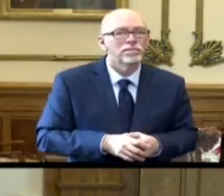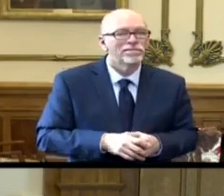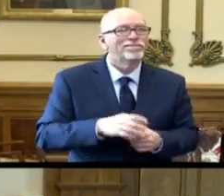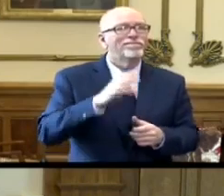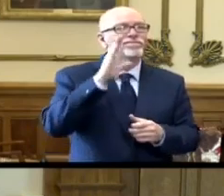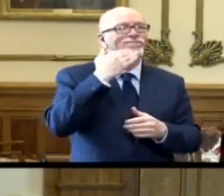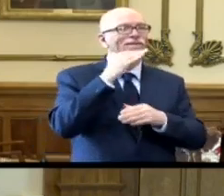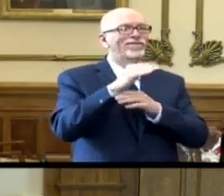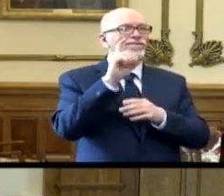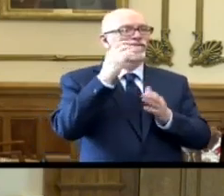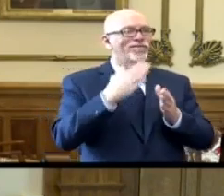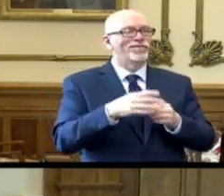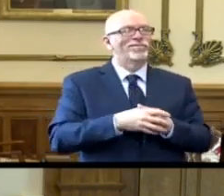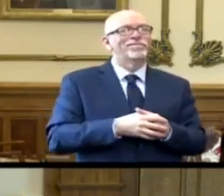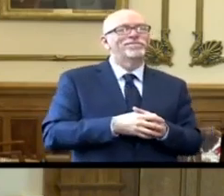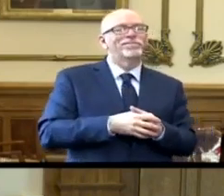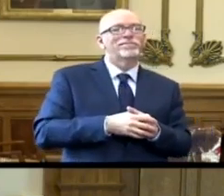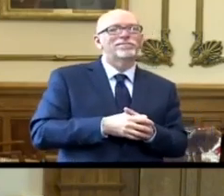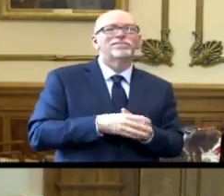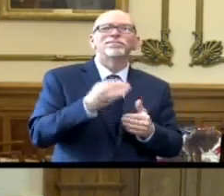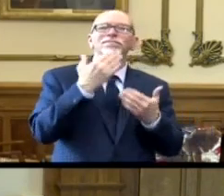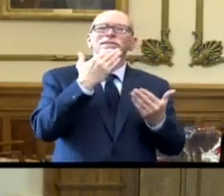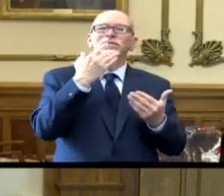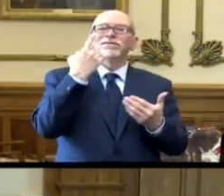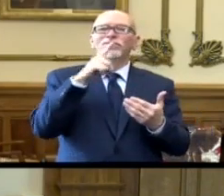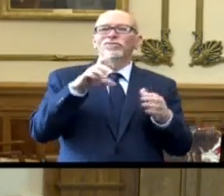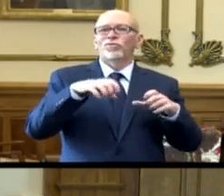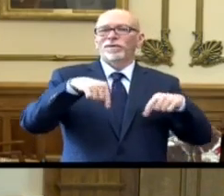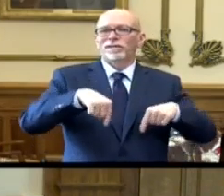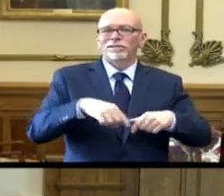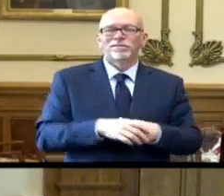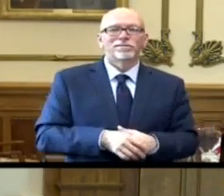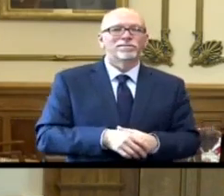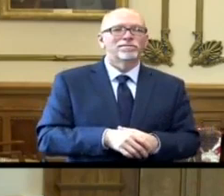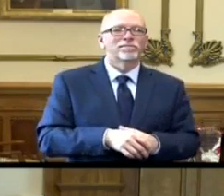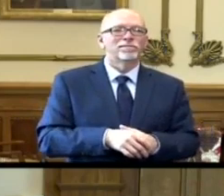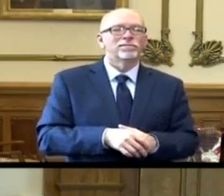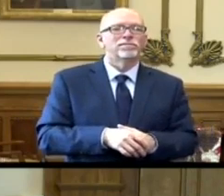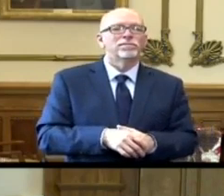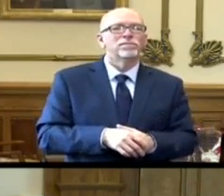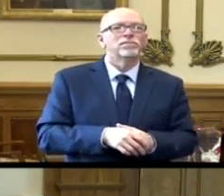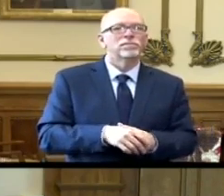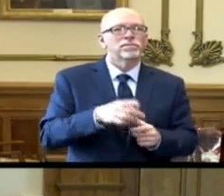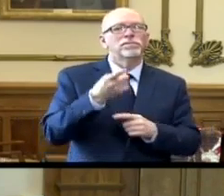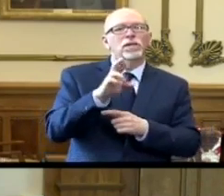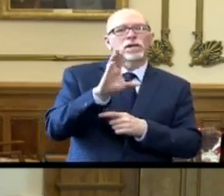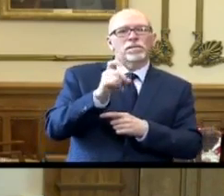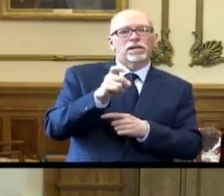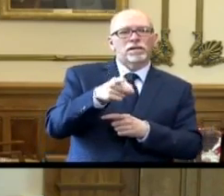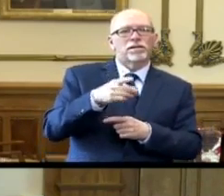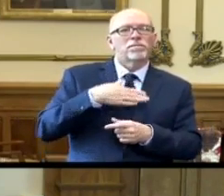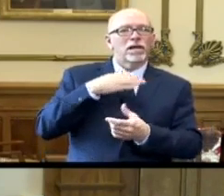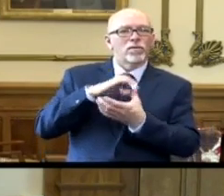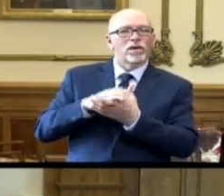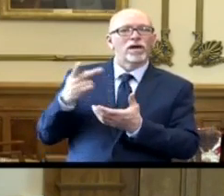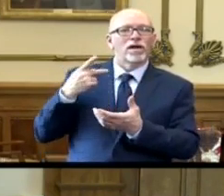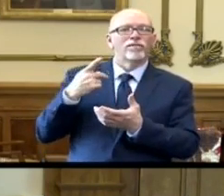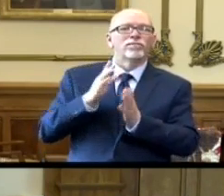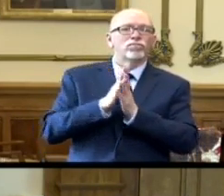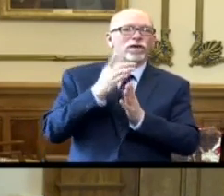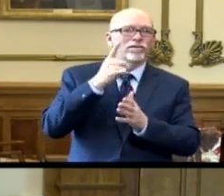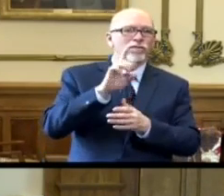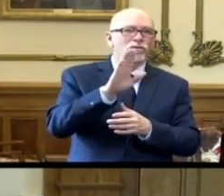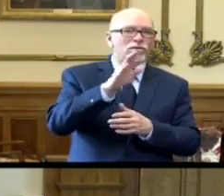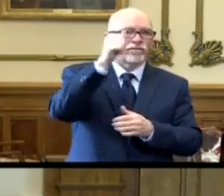Good afternoon, Governor, and thank you for doing this. Sure. And Dr. Box, my wife and I will pray for